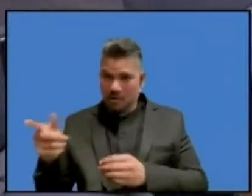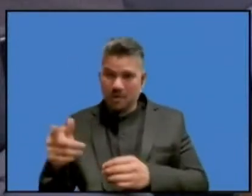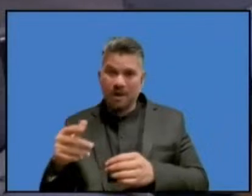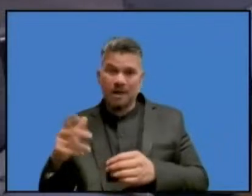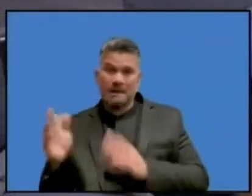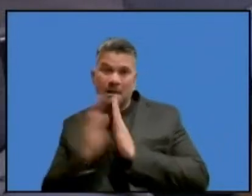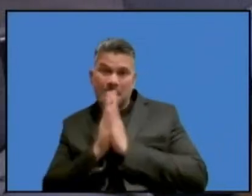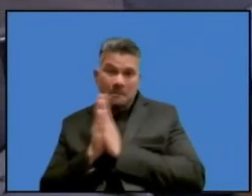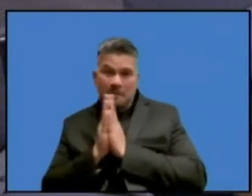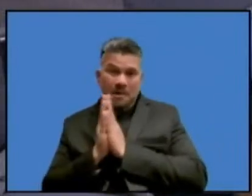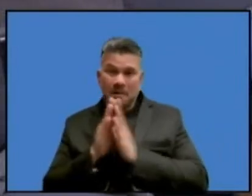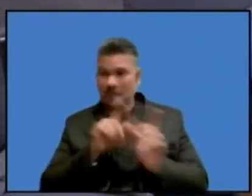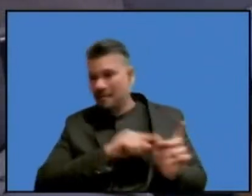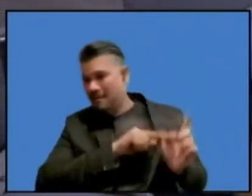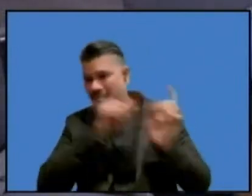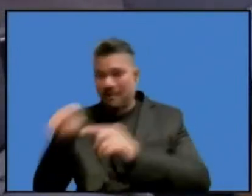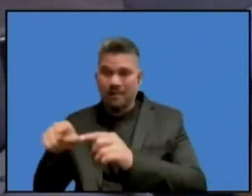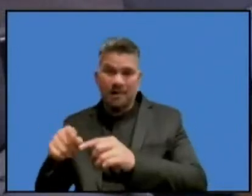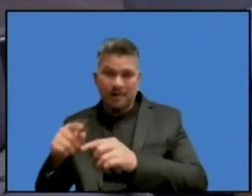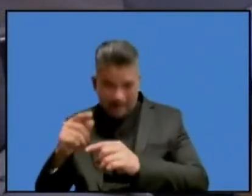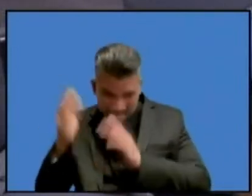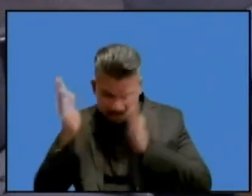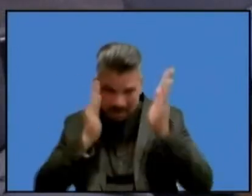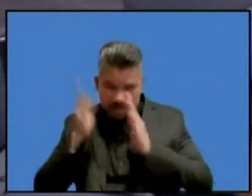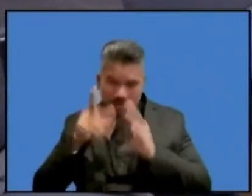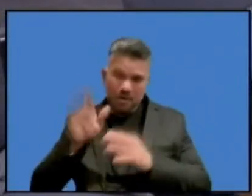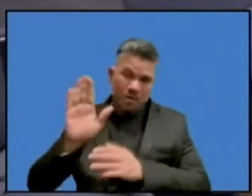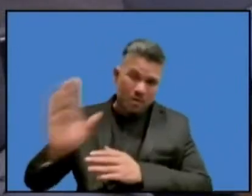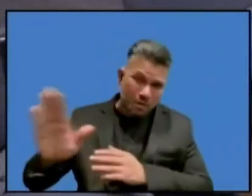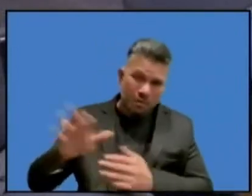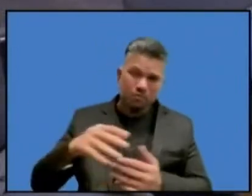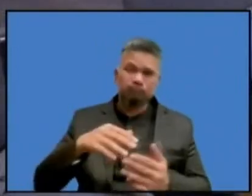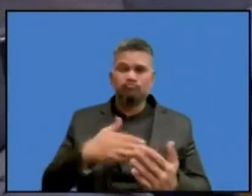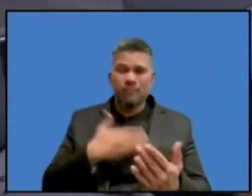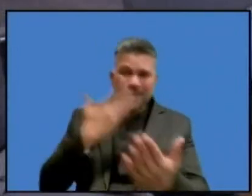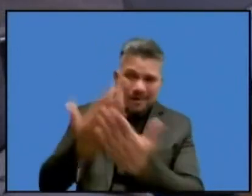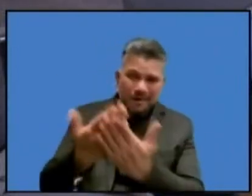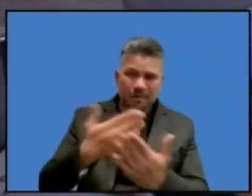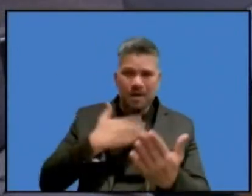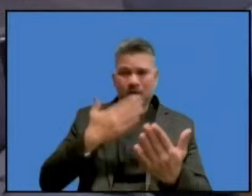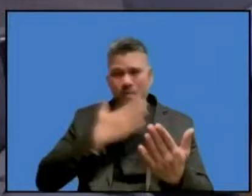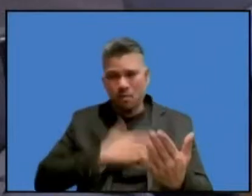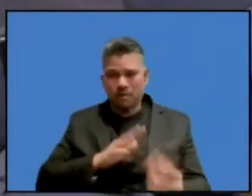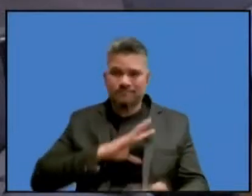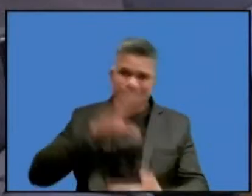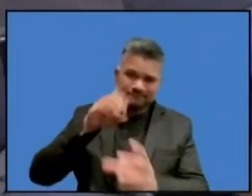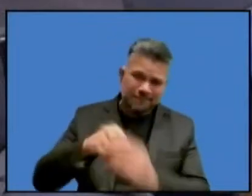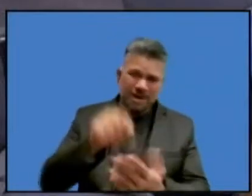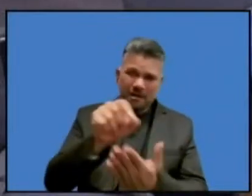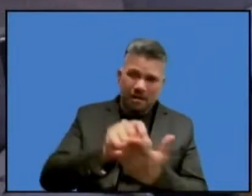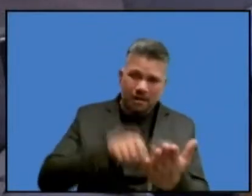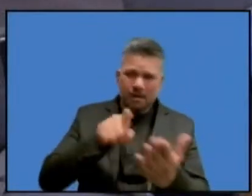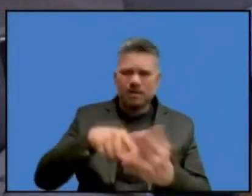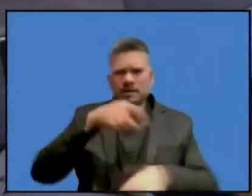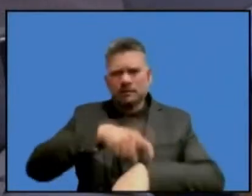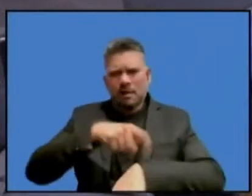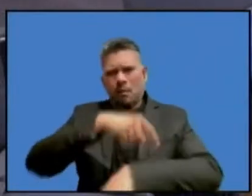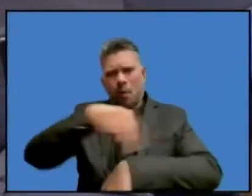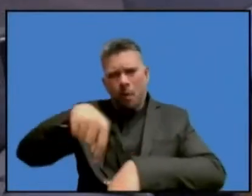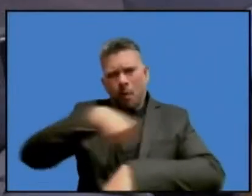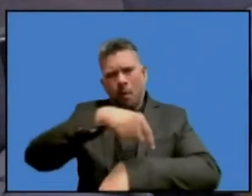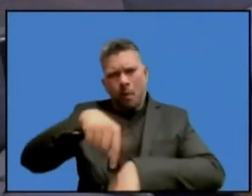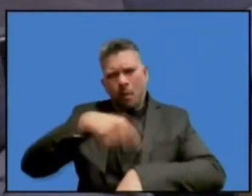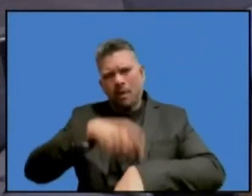years before their refugee status applications are processed, causing them to face significant barriers in accessing critical protection and